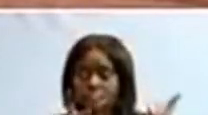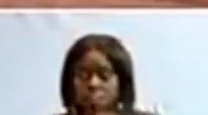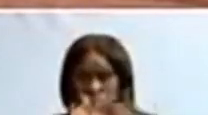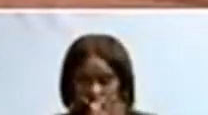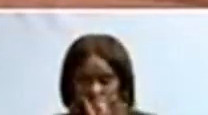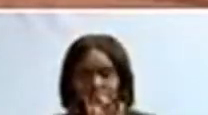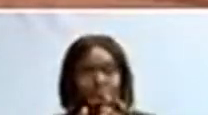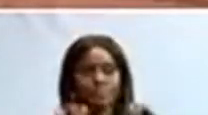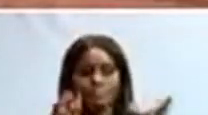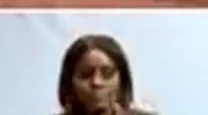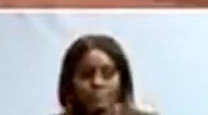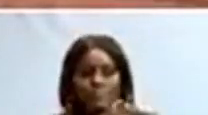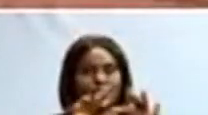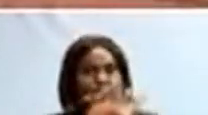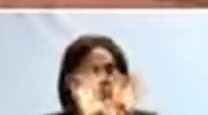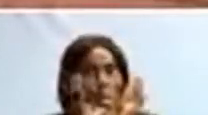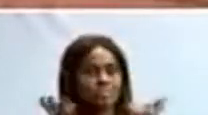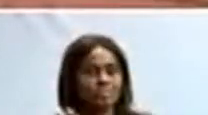misplaced.